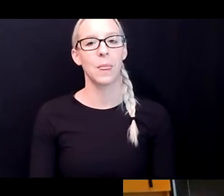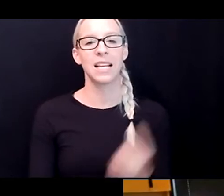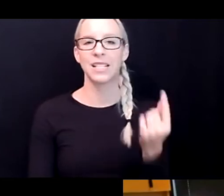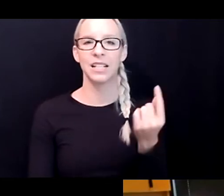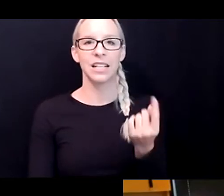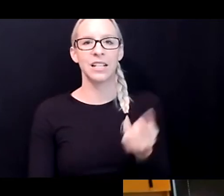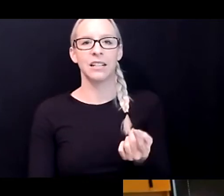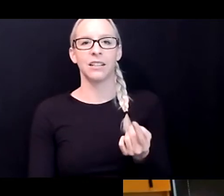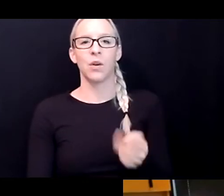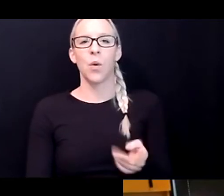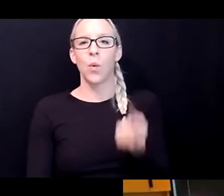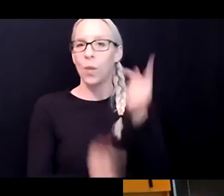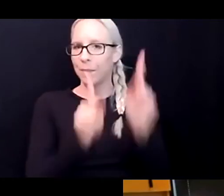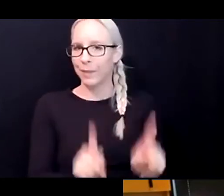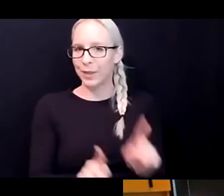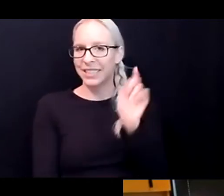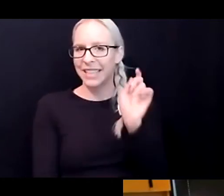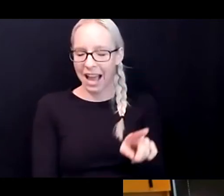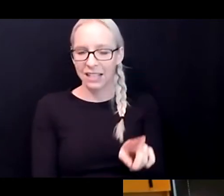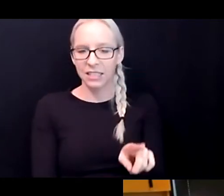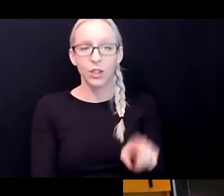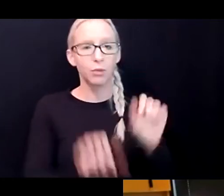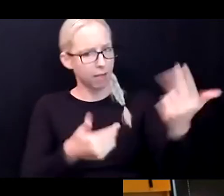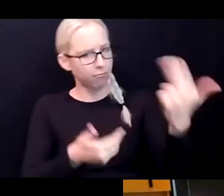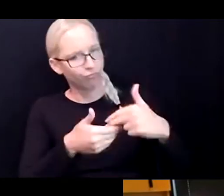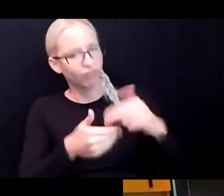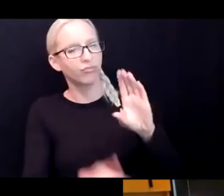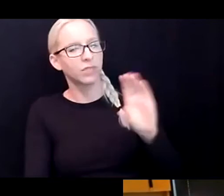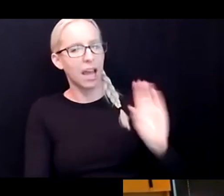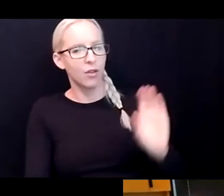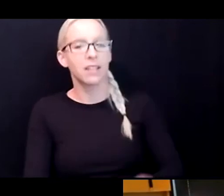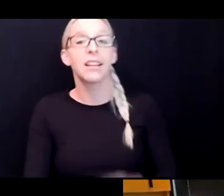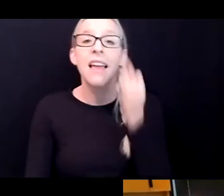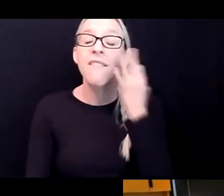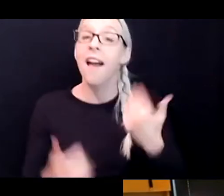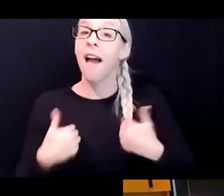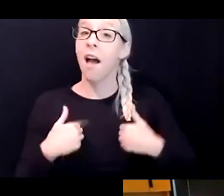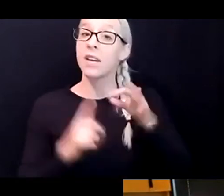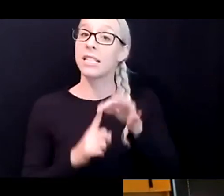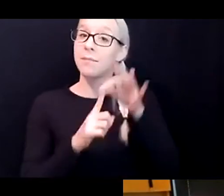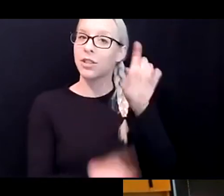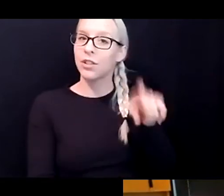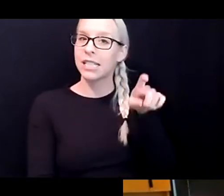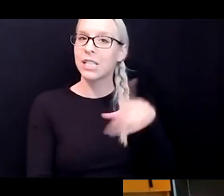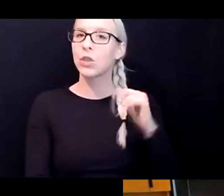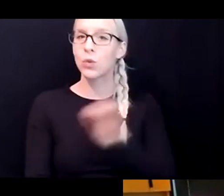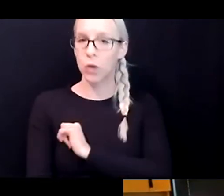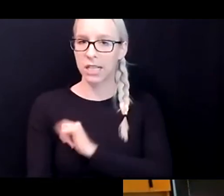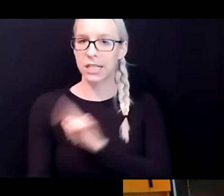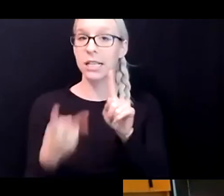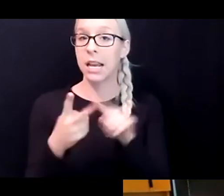welcome to chime in here, of if I have a special needs trust and an ABLE account, how do I